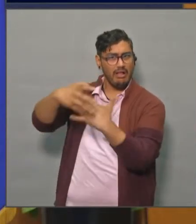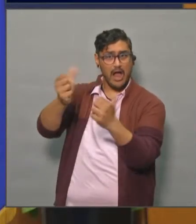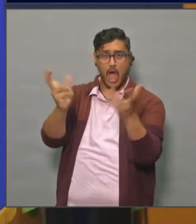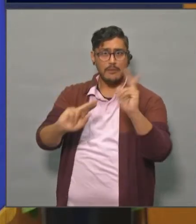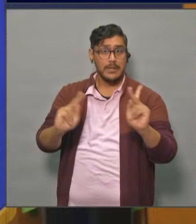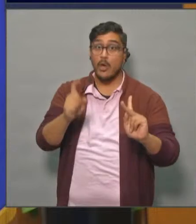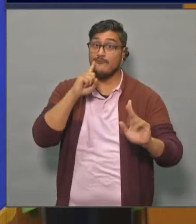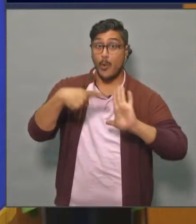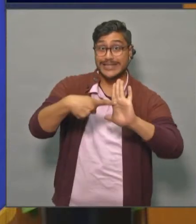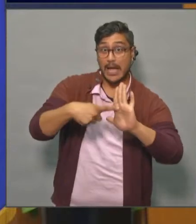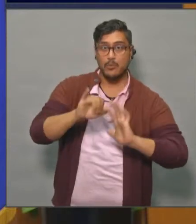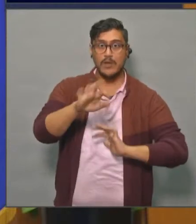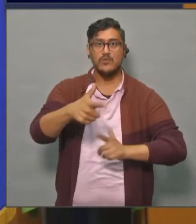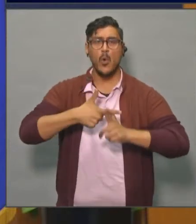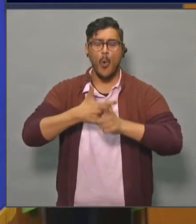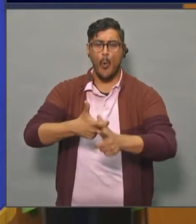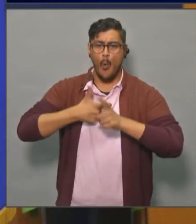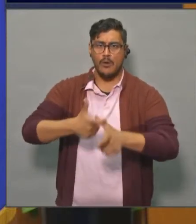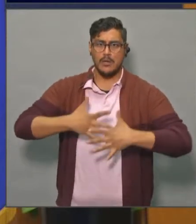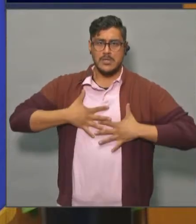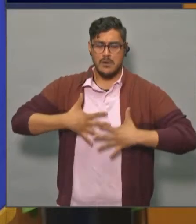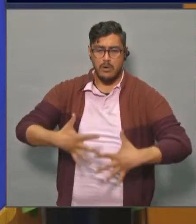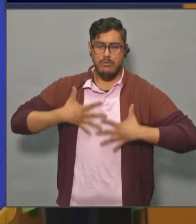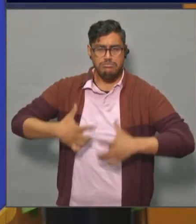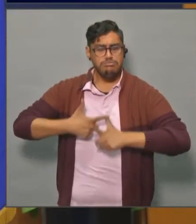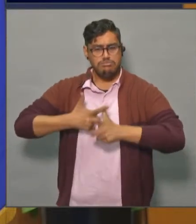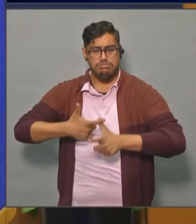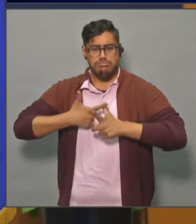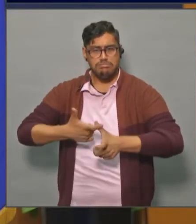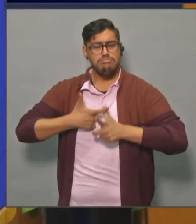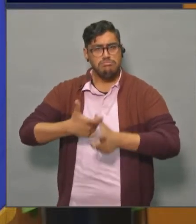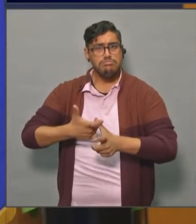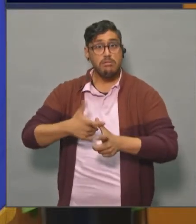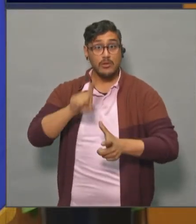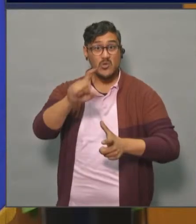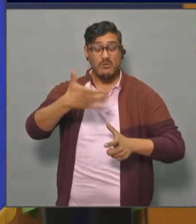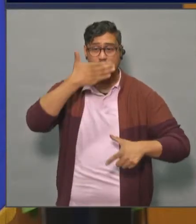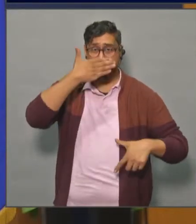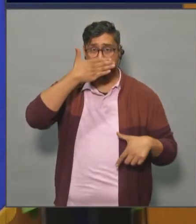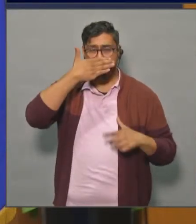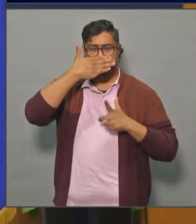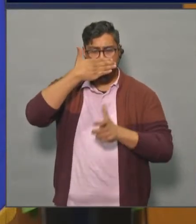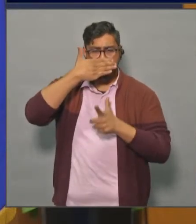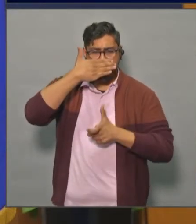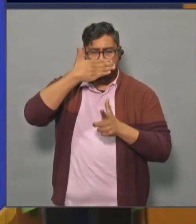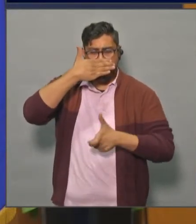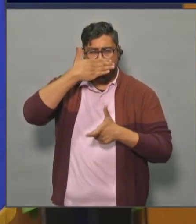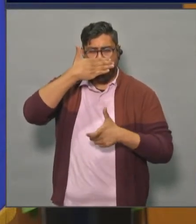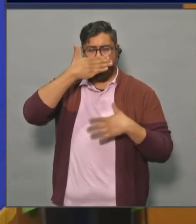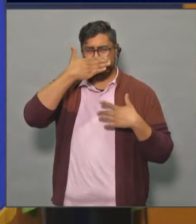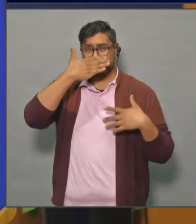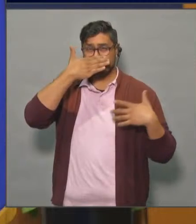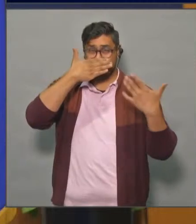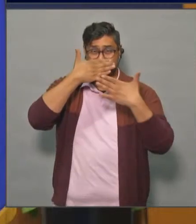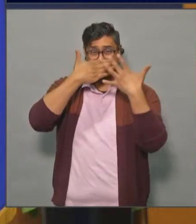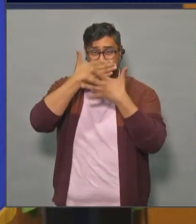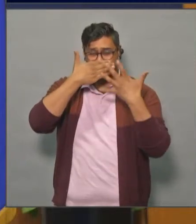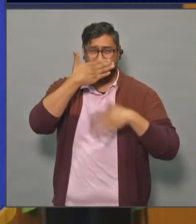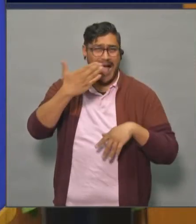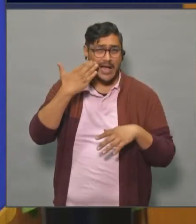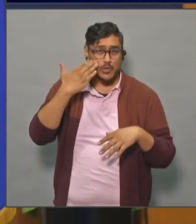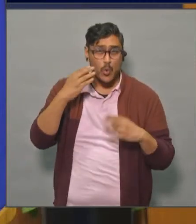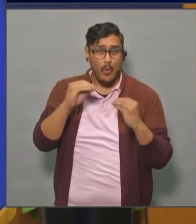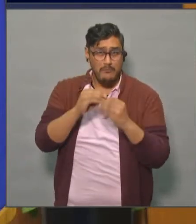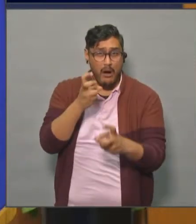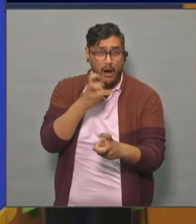you're running hard, for example, if you have that cloth face covering over your mouth and your nose because it does make it more